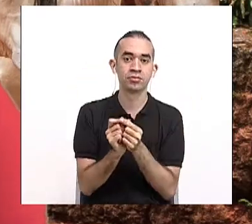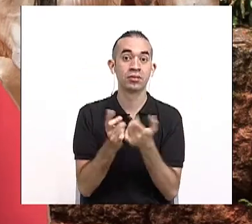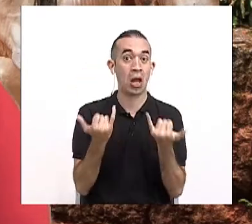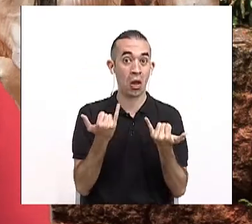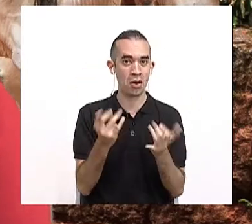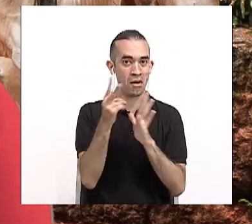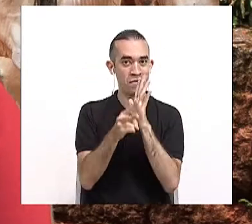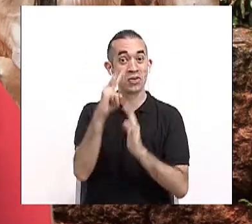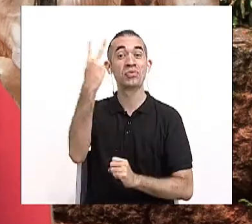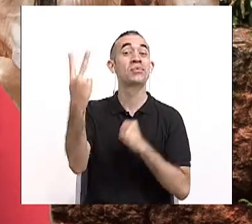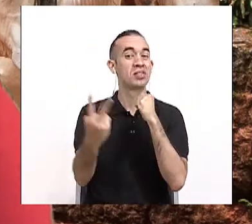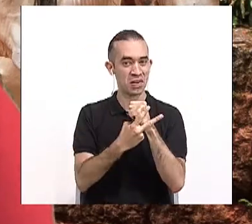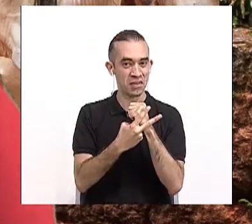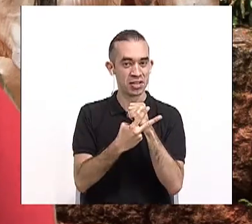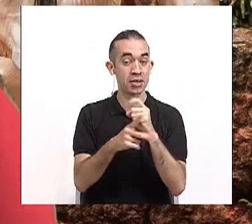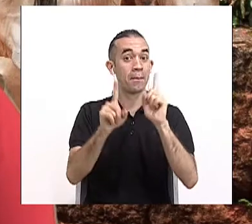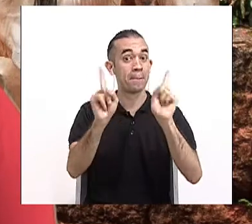part.